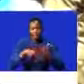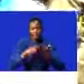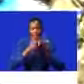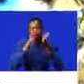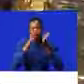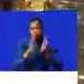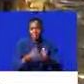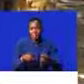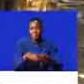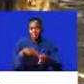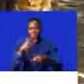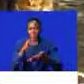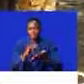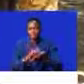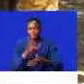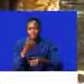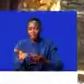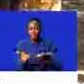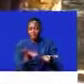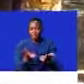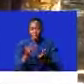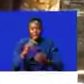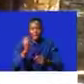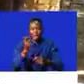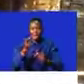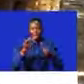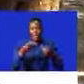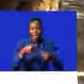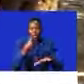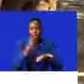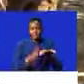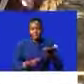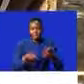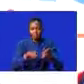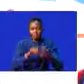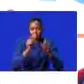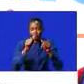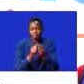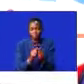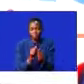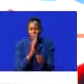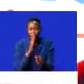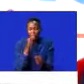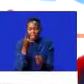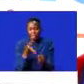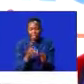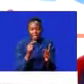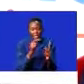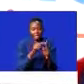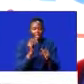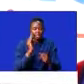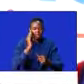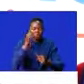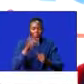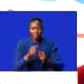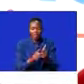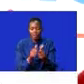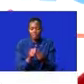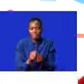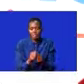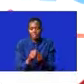piny Kenya yude osuru kendo en gino mabiro dong' ne tieng' makiny. Message that we are passing today is that